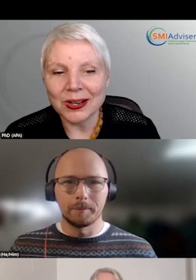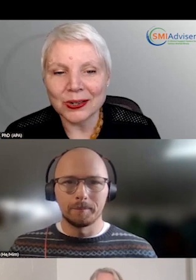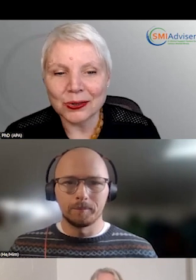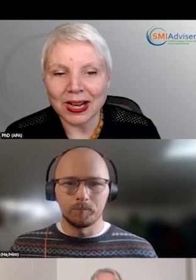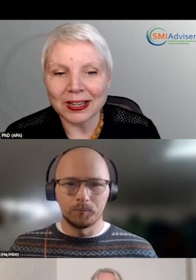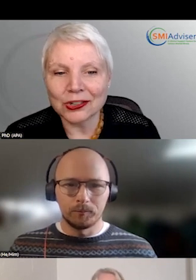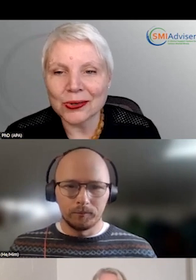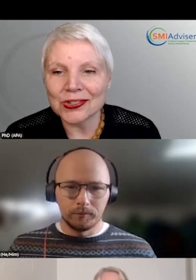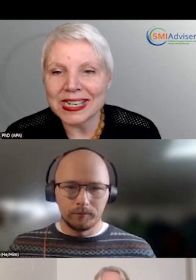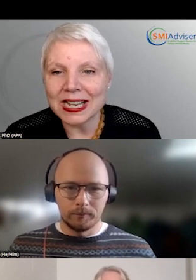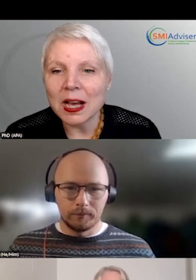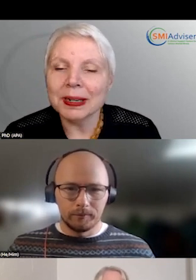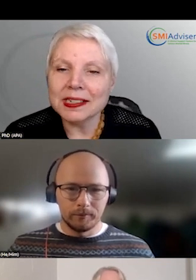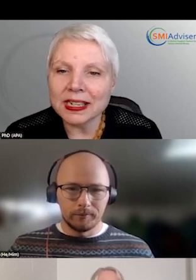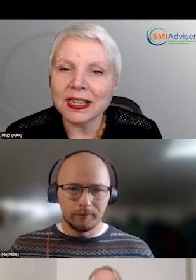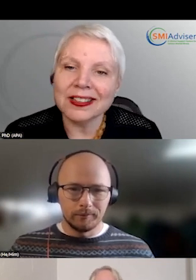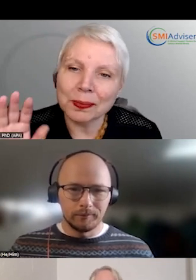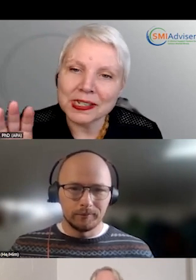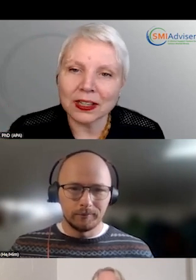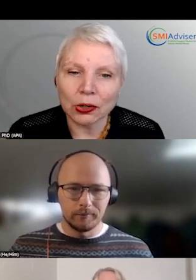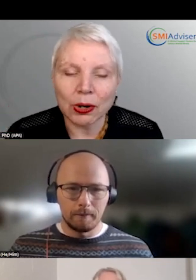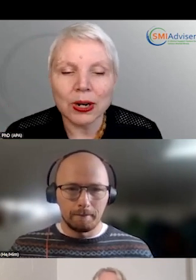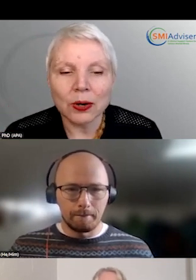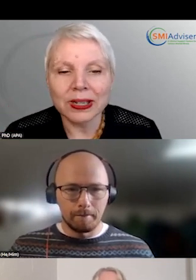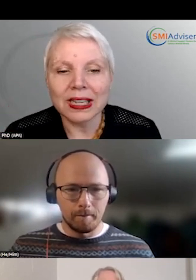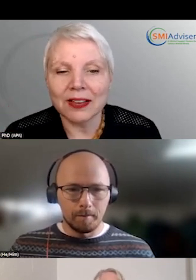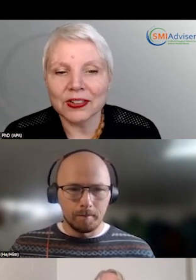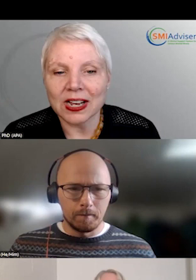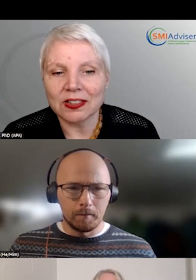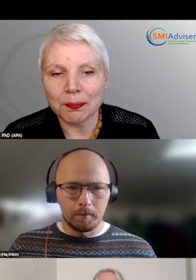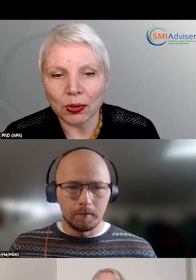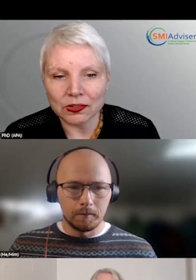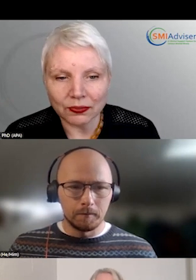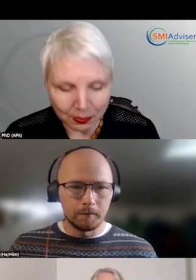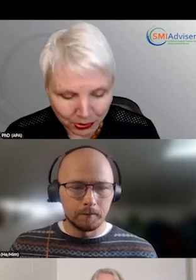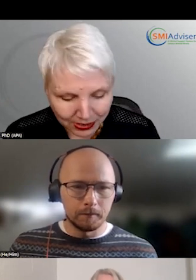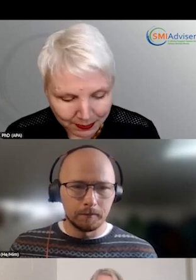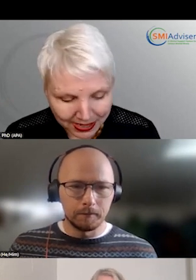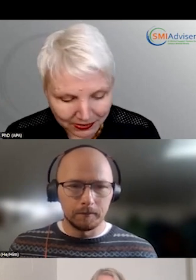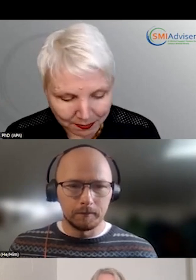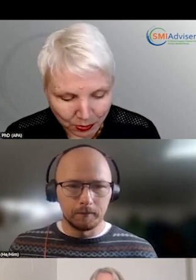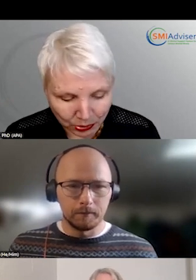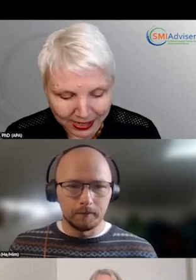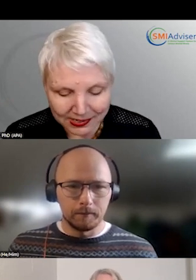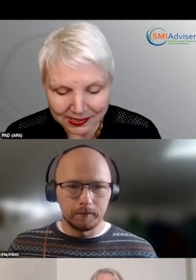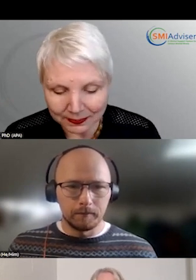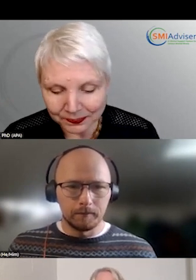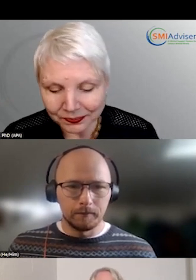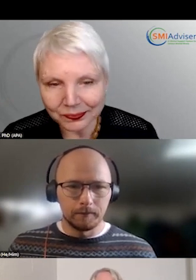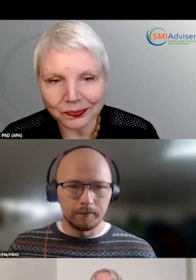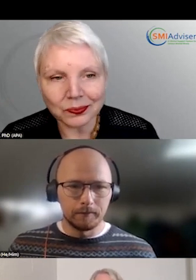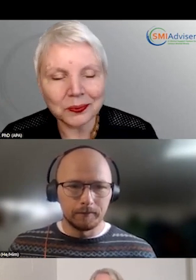who chose D, but he did in this particular quote really emphasize the importance of community-based mobile